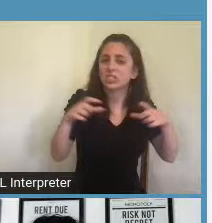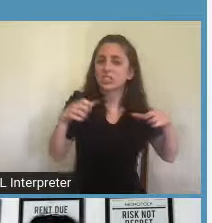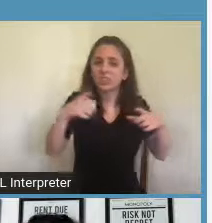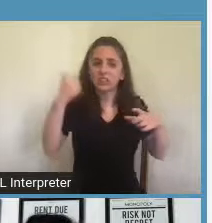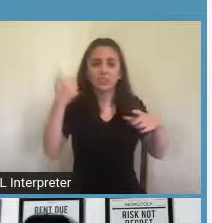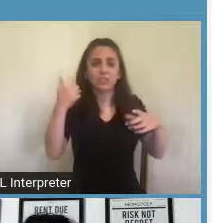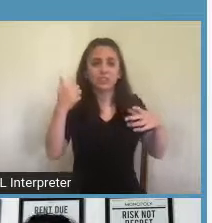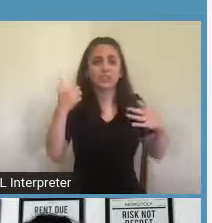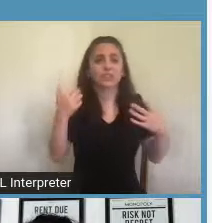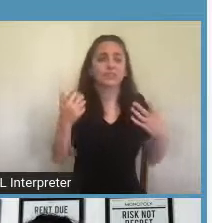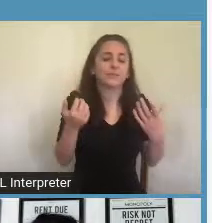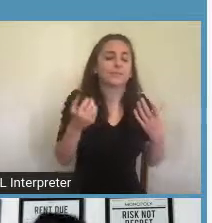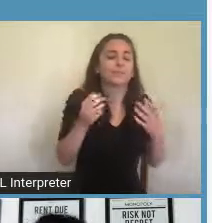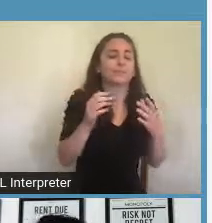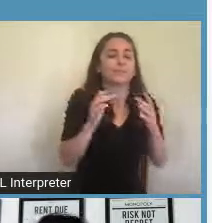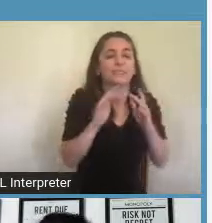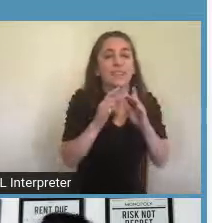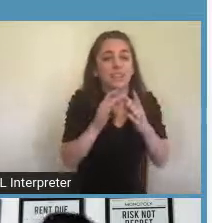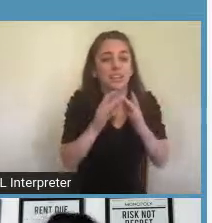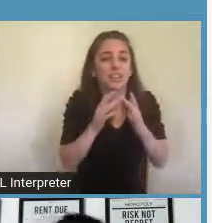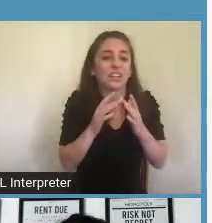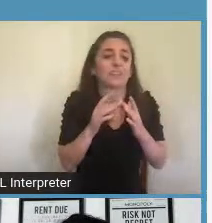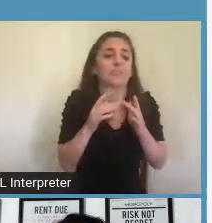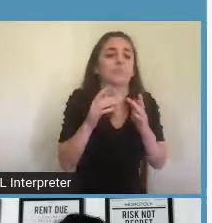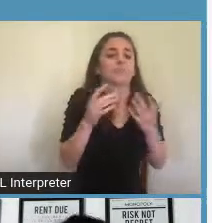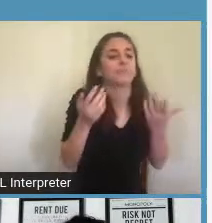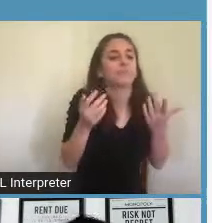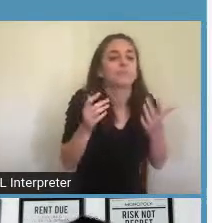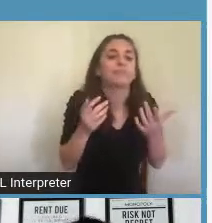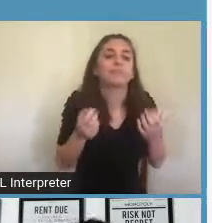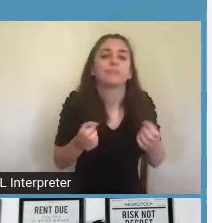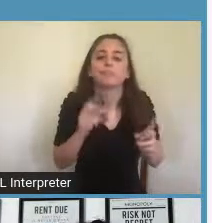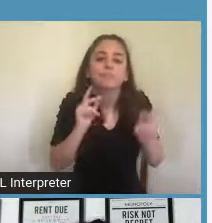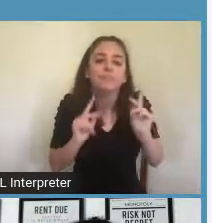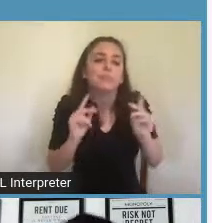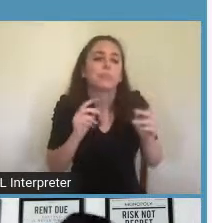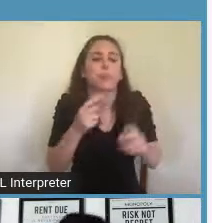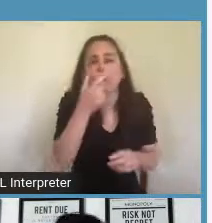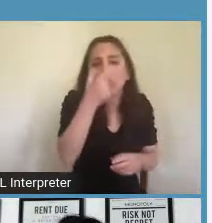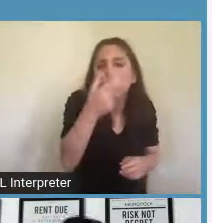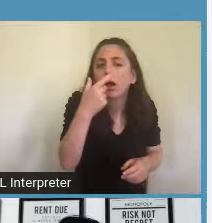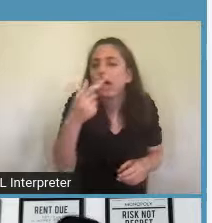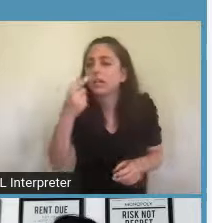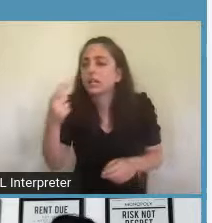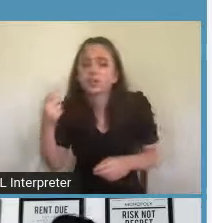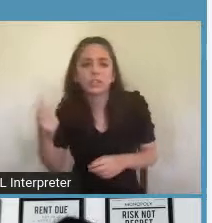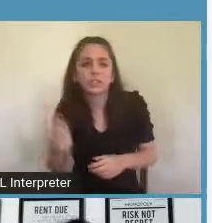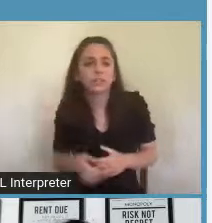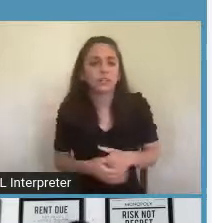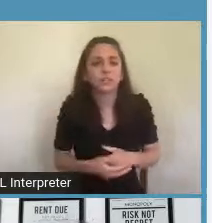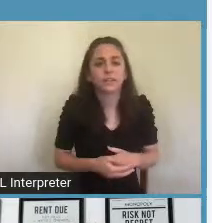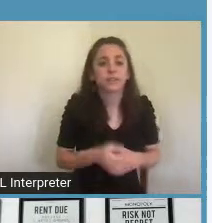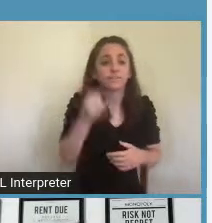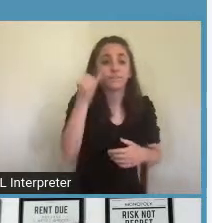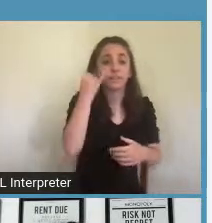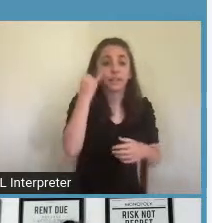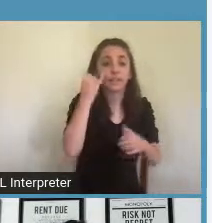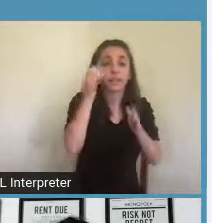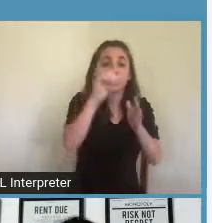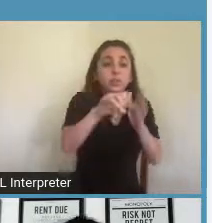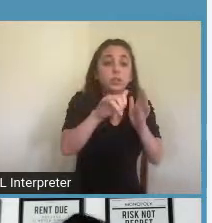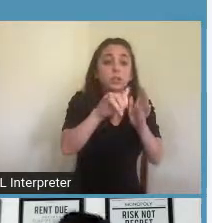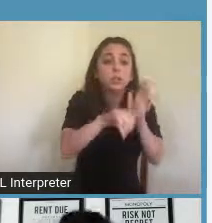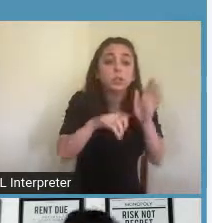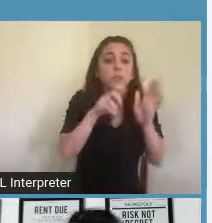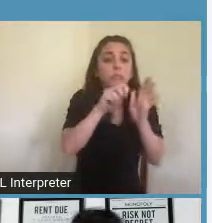traffic at this time. So YouTube is huge here. And it's true. What we saw is, look, if you've got folks going to YouTube to learn how to braid